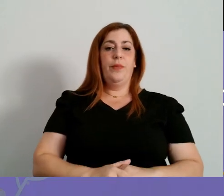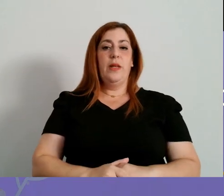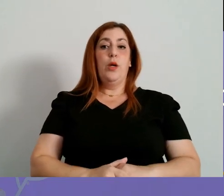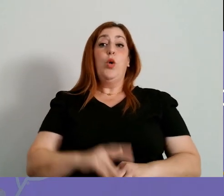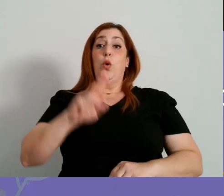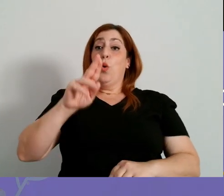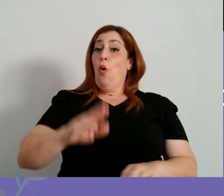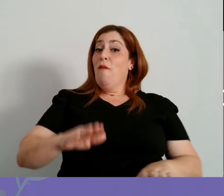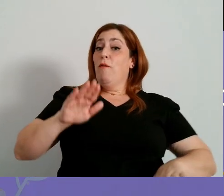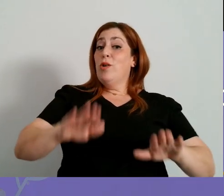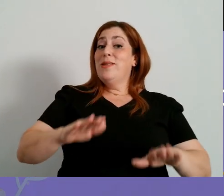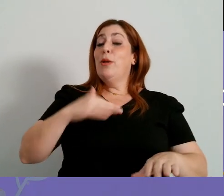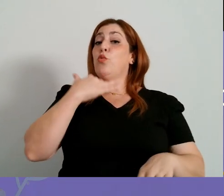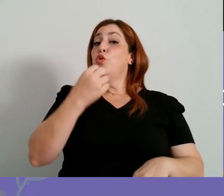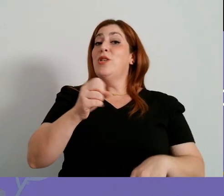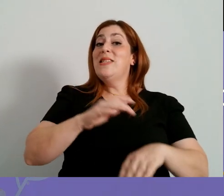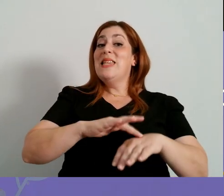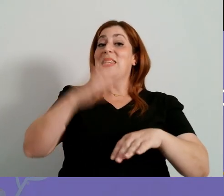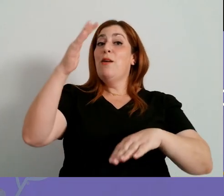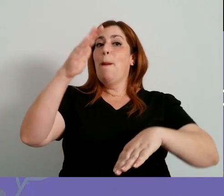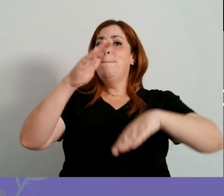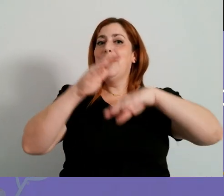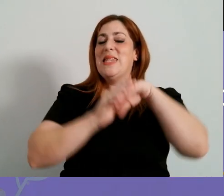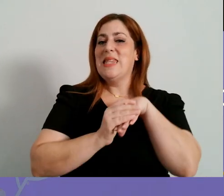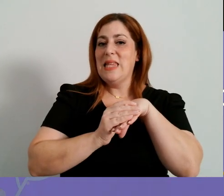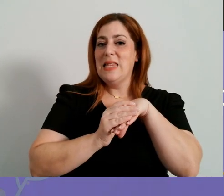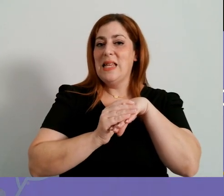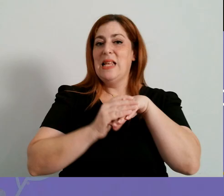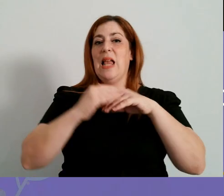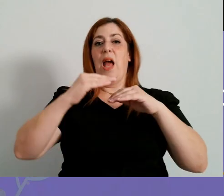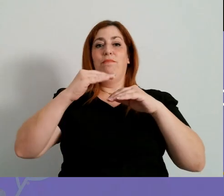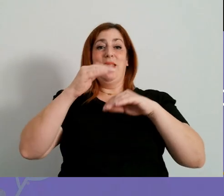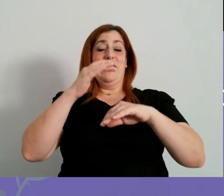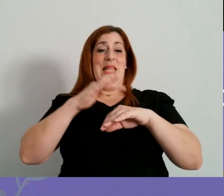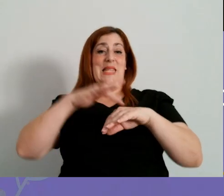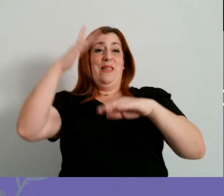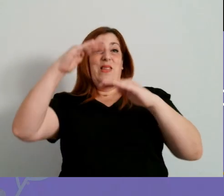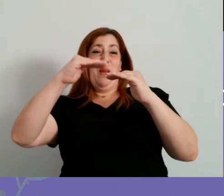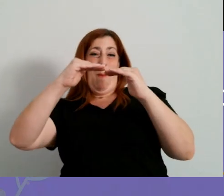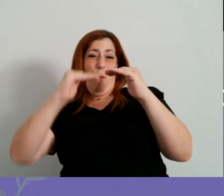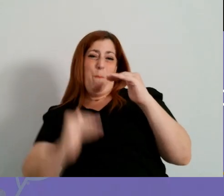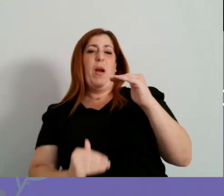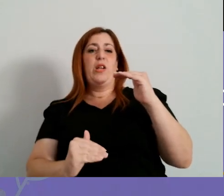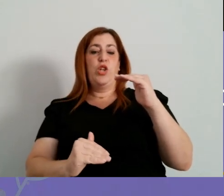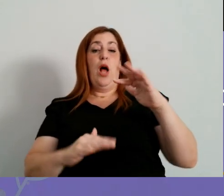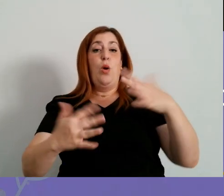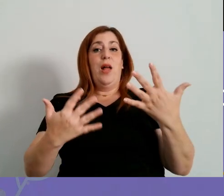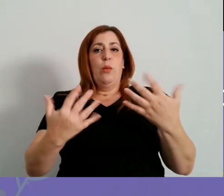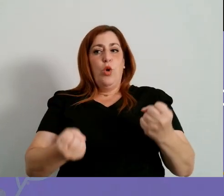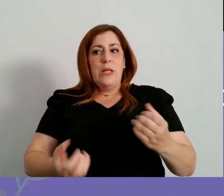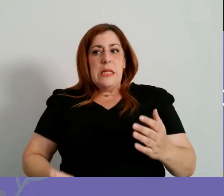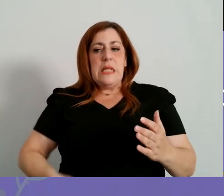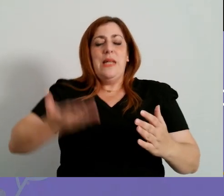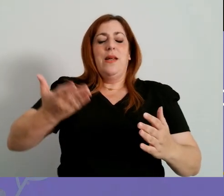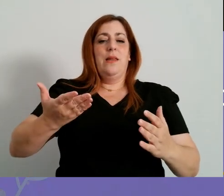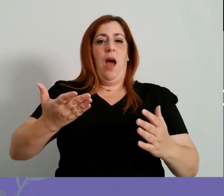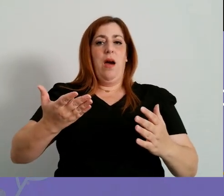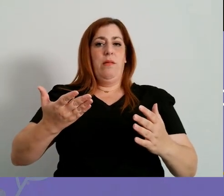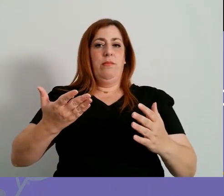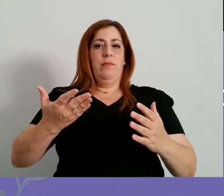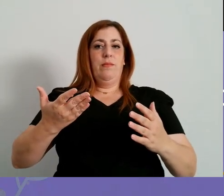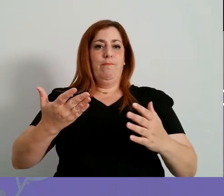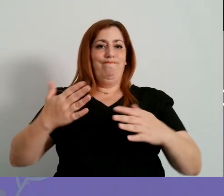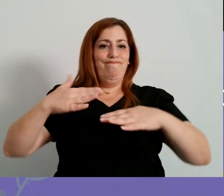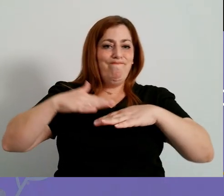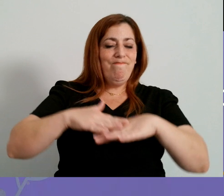not sensitive enough to sensory experiences. That's called being hyposensitive, where you need extra stimulation to feel